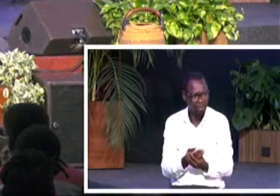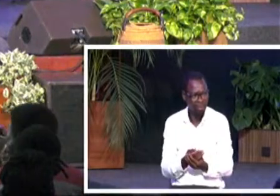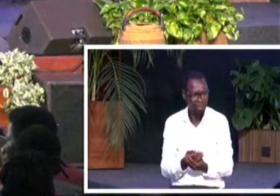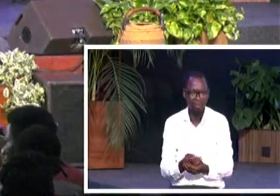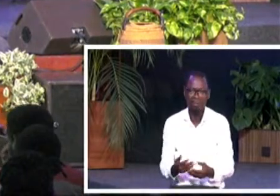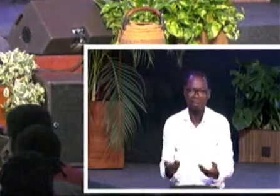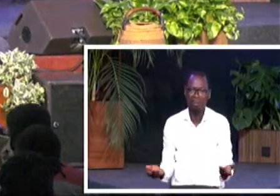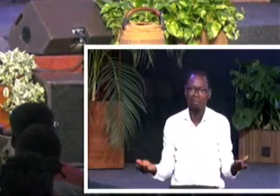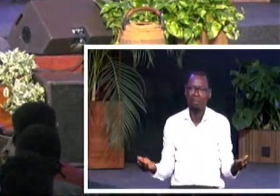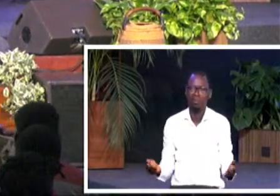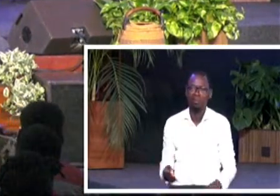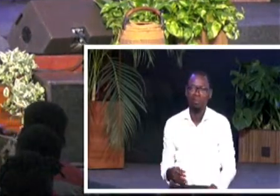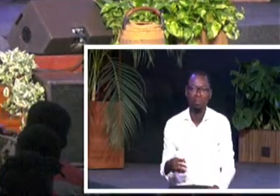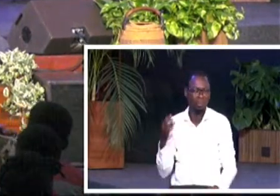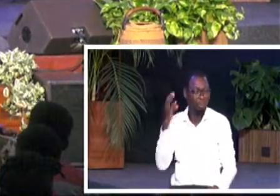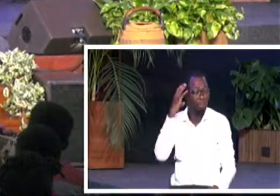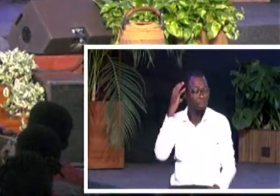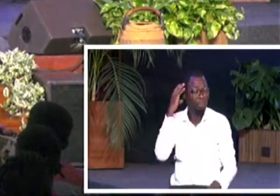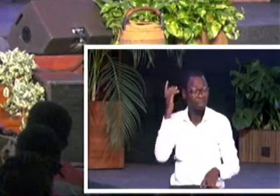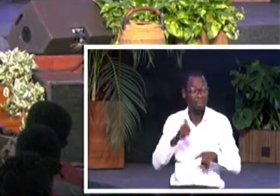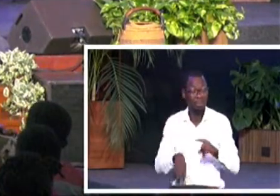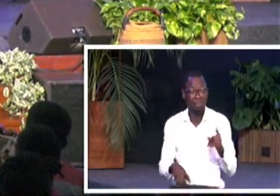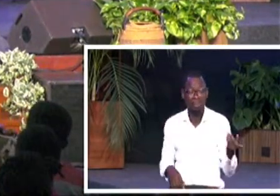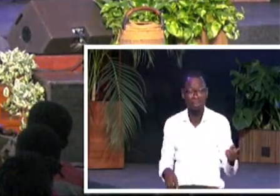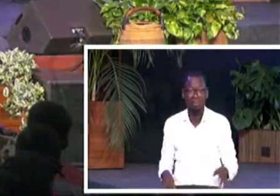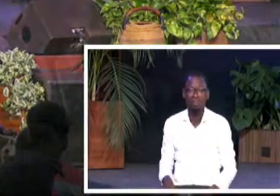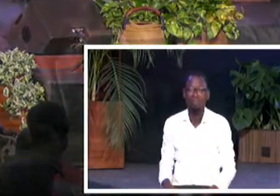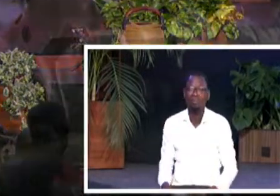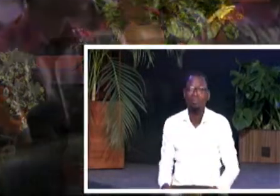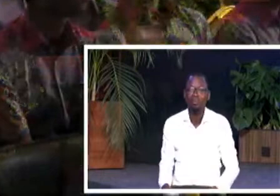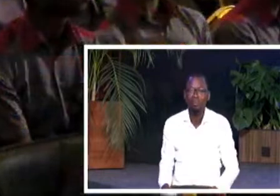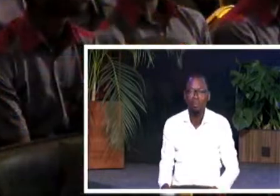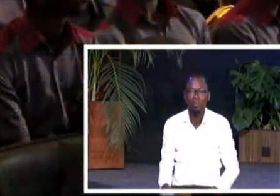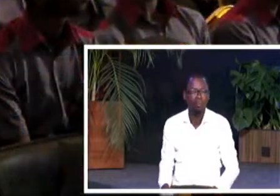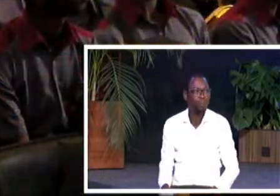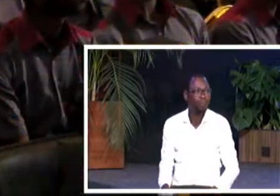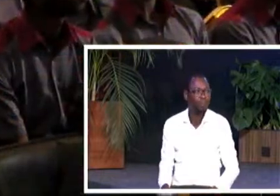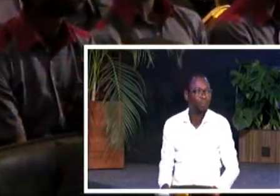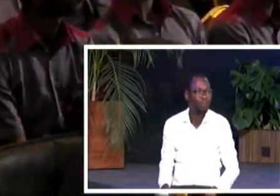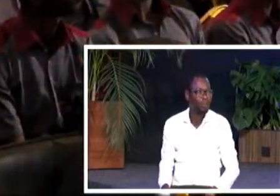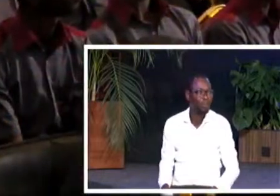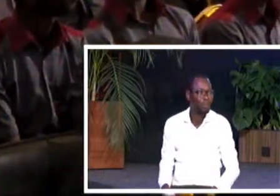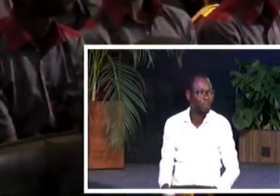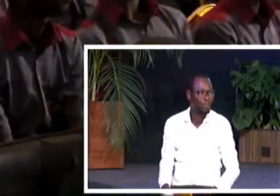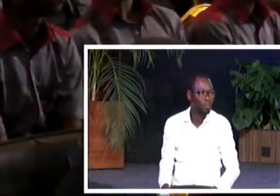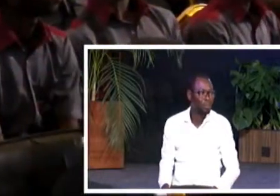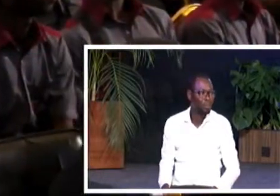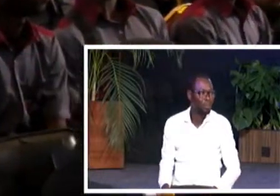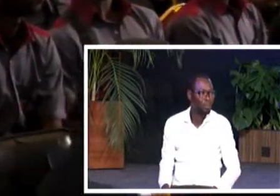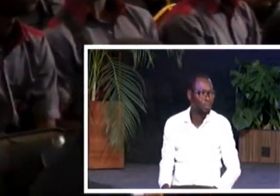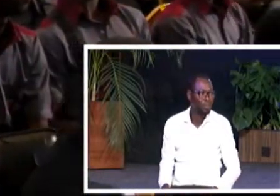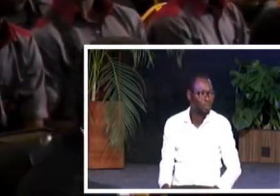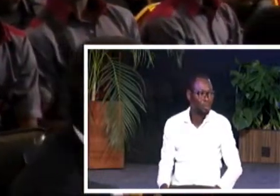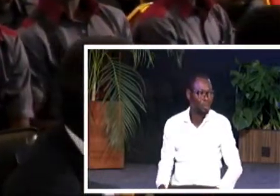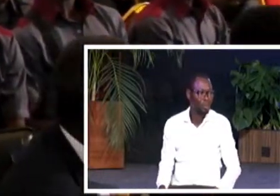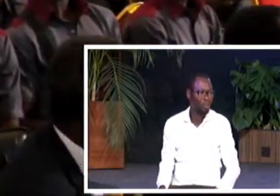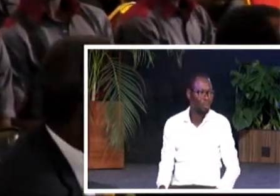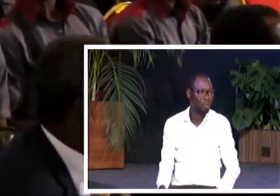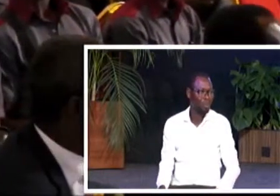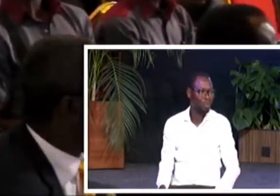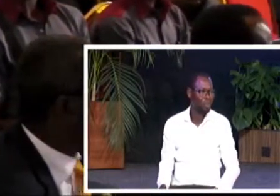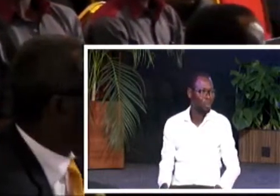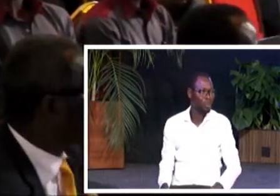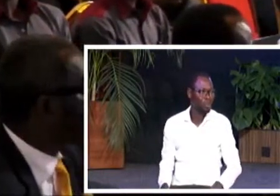Yes, that's really helped me with that. Final question. 10 years from now, when I meet you at London Heathrow